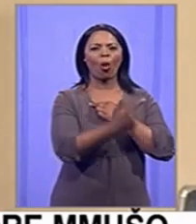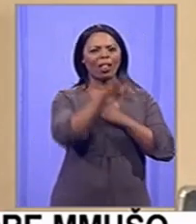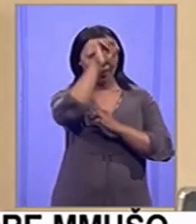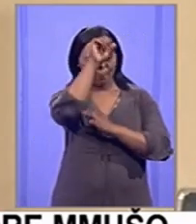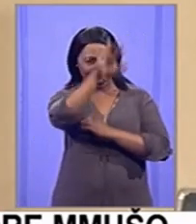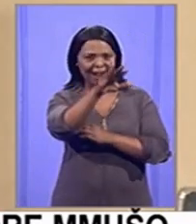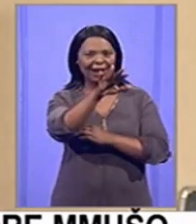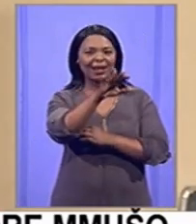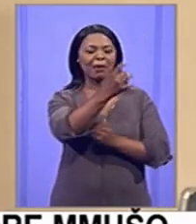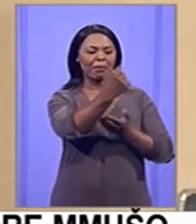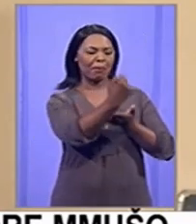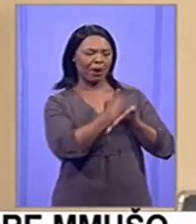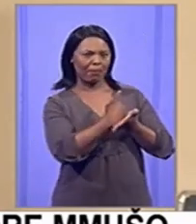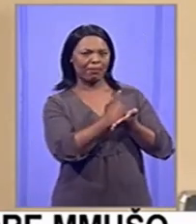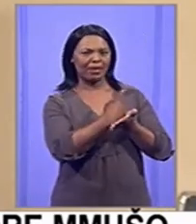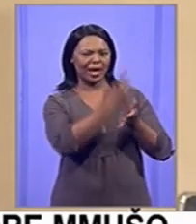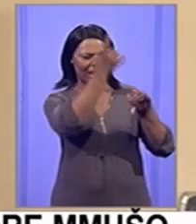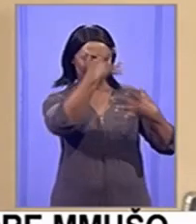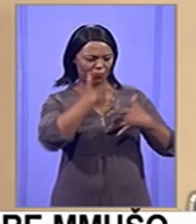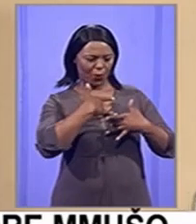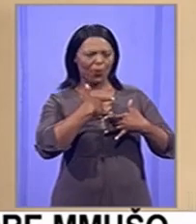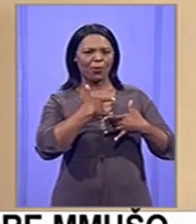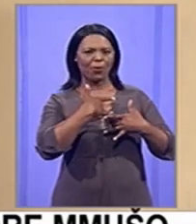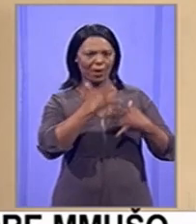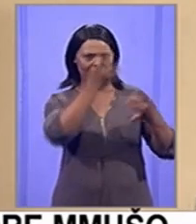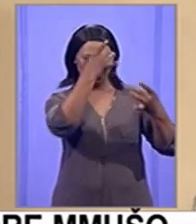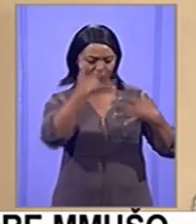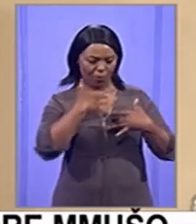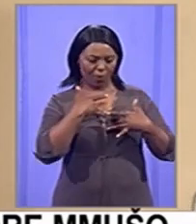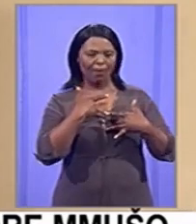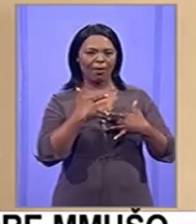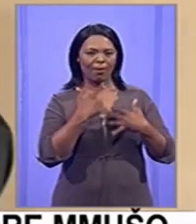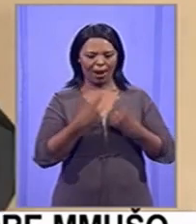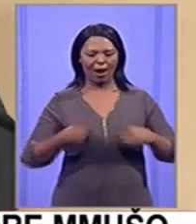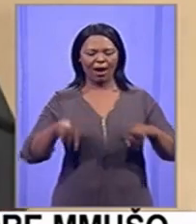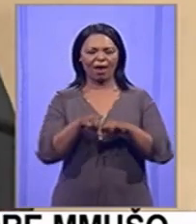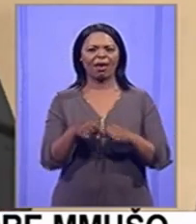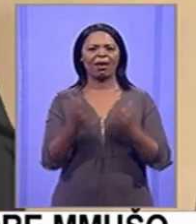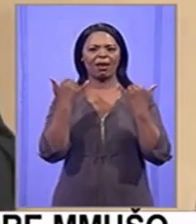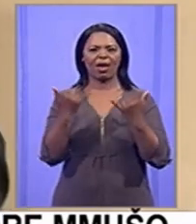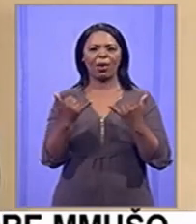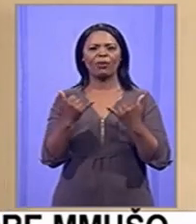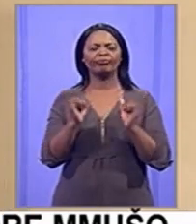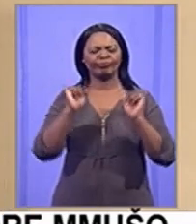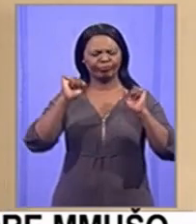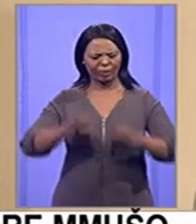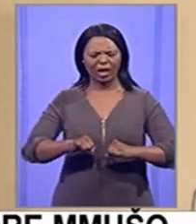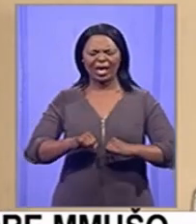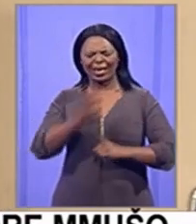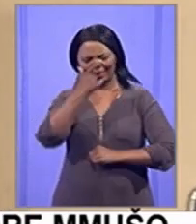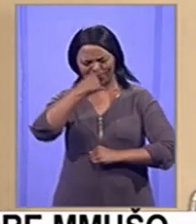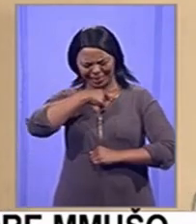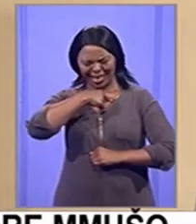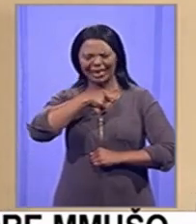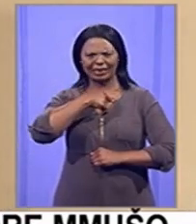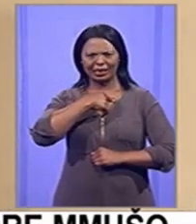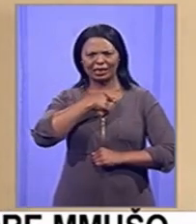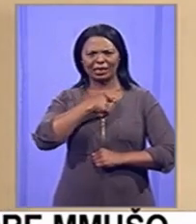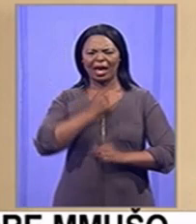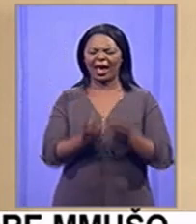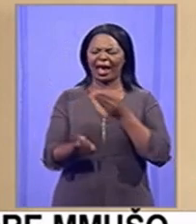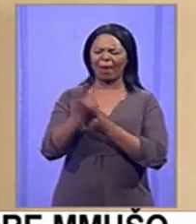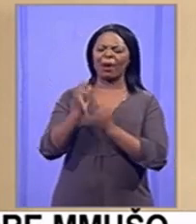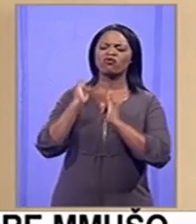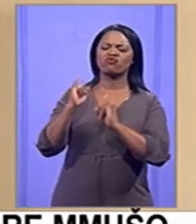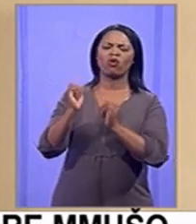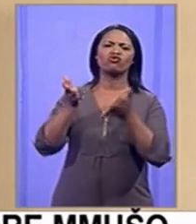re rometse molaetsa. They've issued a statement or they are very saddened by what has happened here,